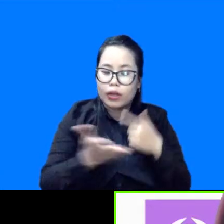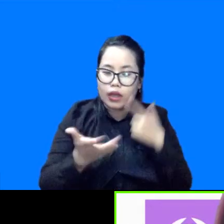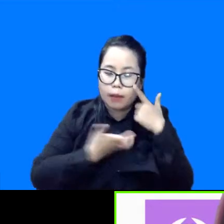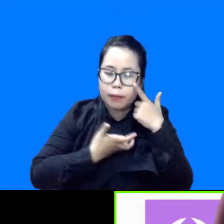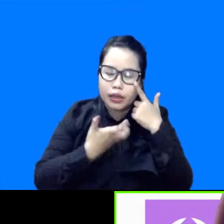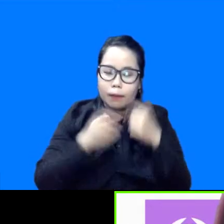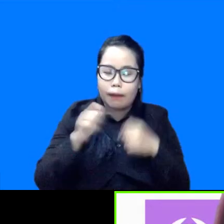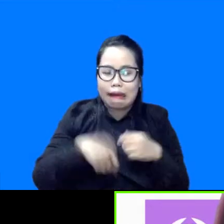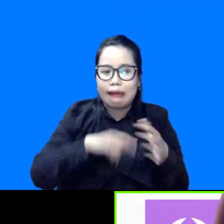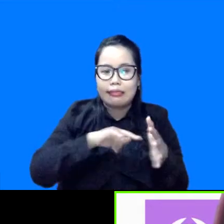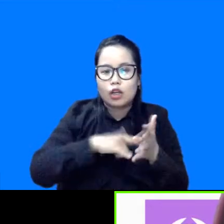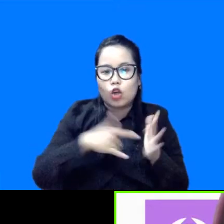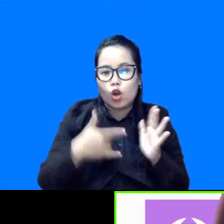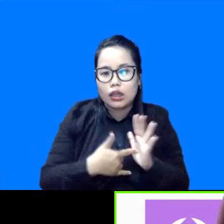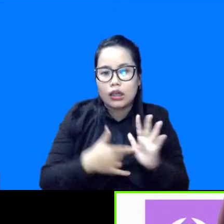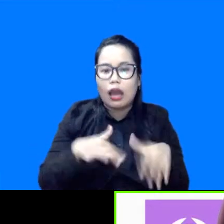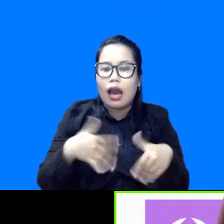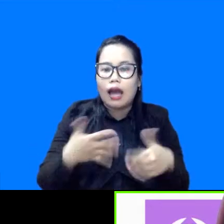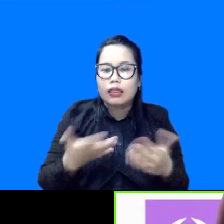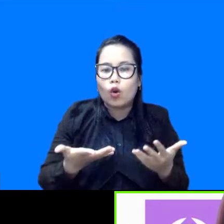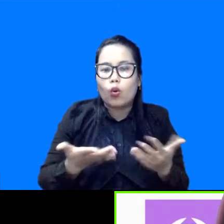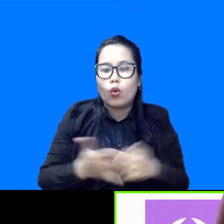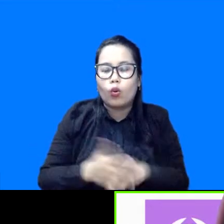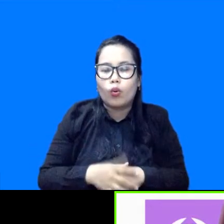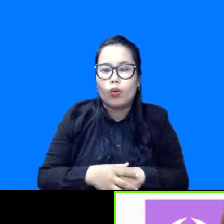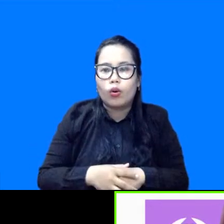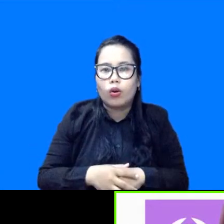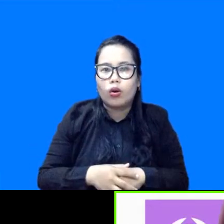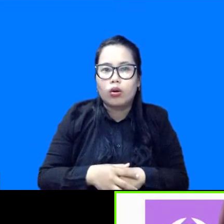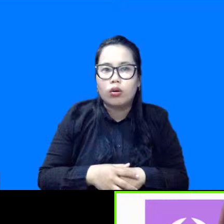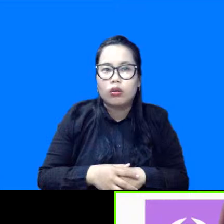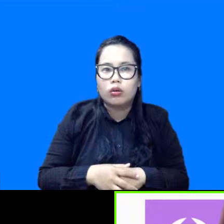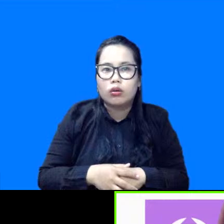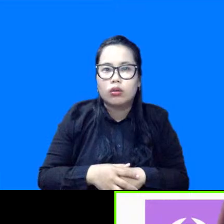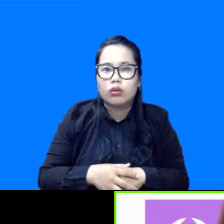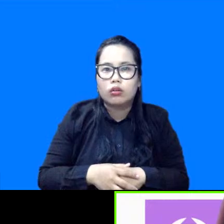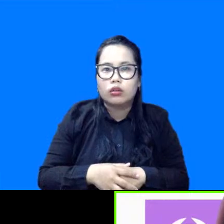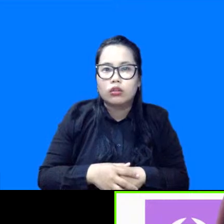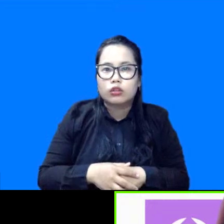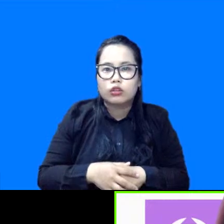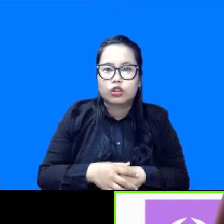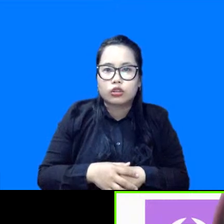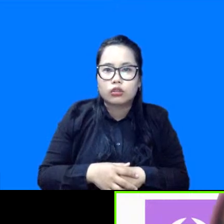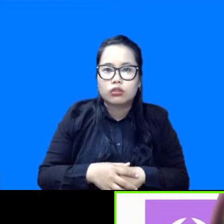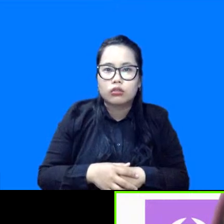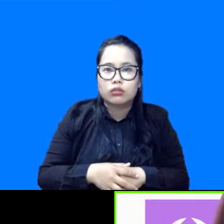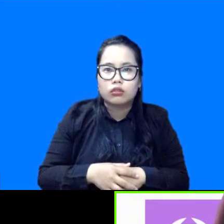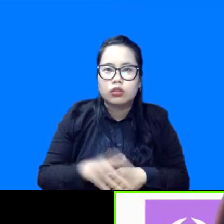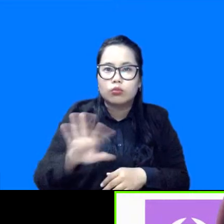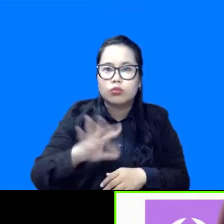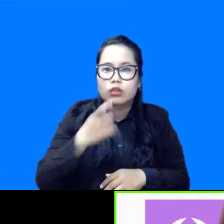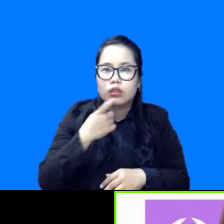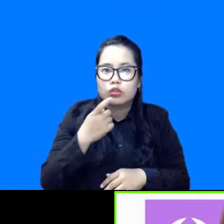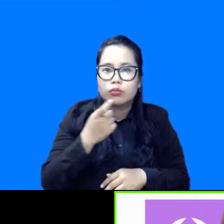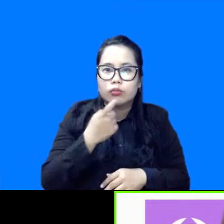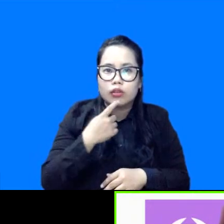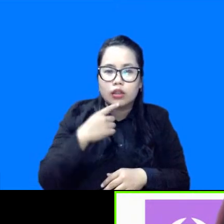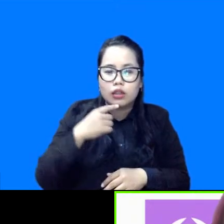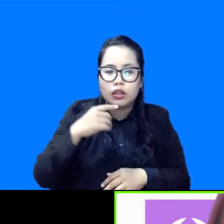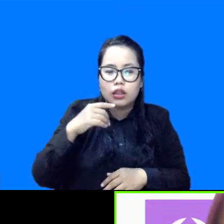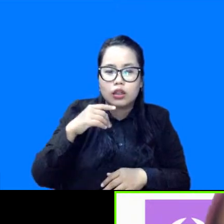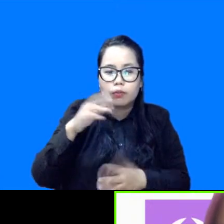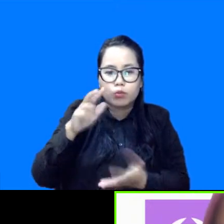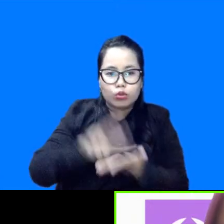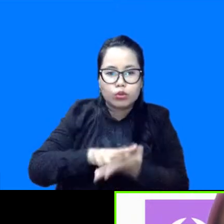this government decision, but based on their own knowledge. So I think it's the future. It's one of